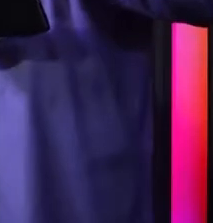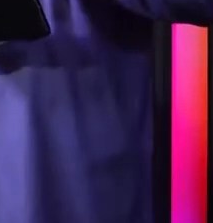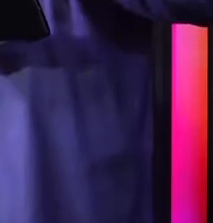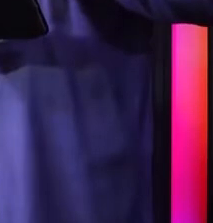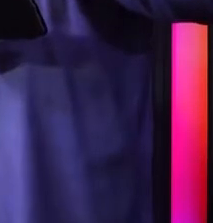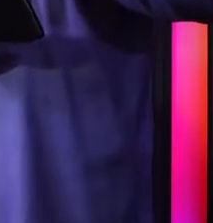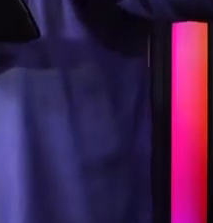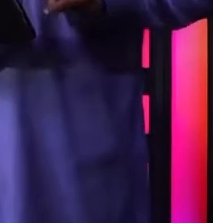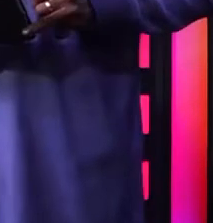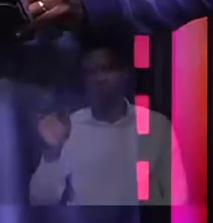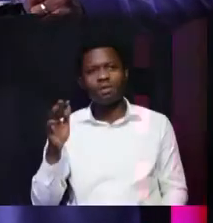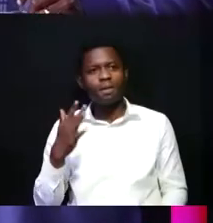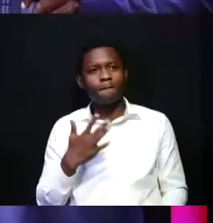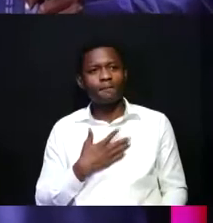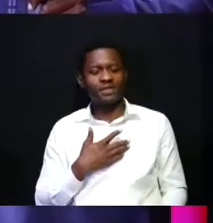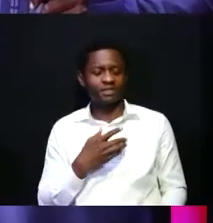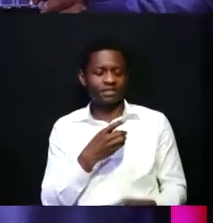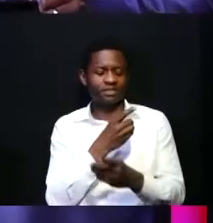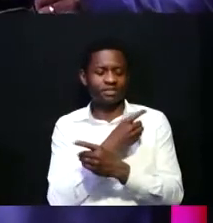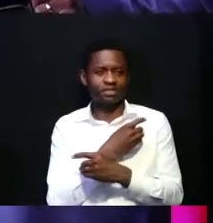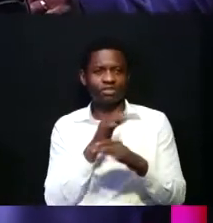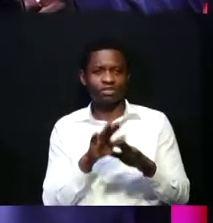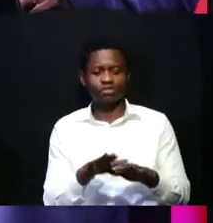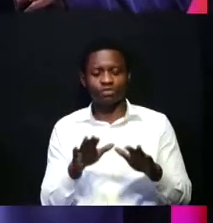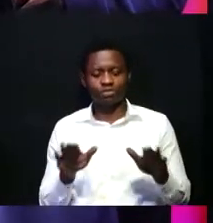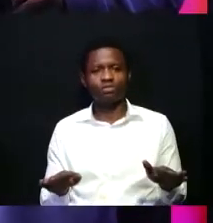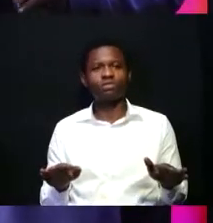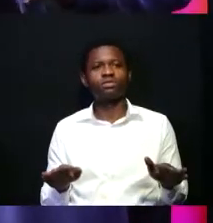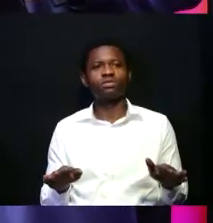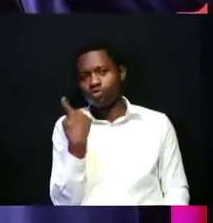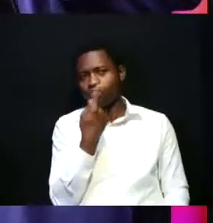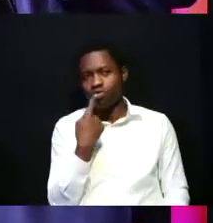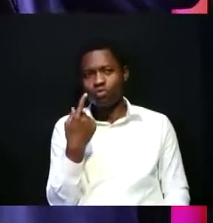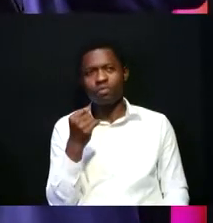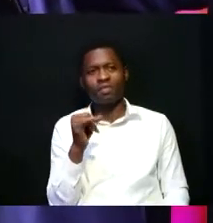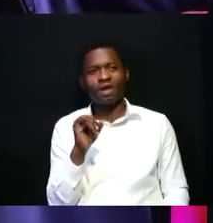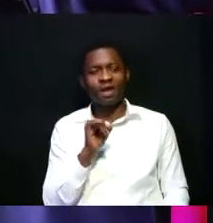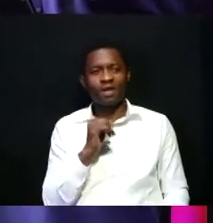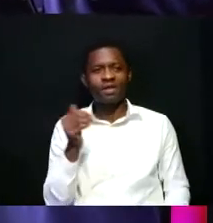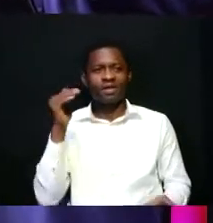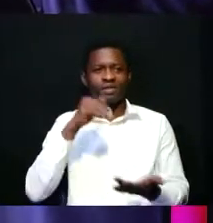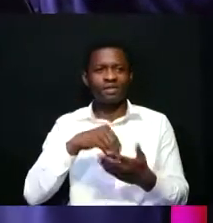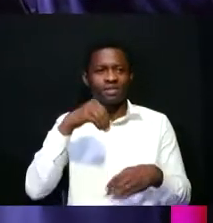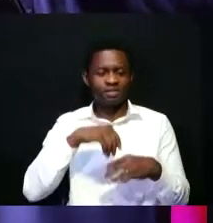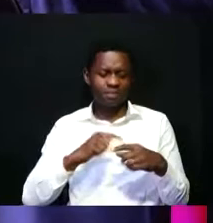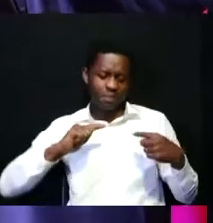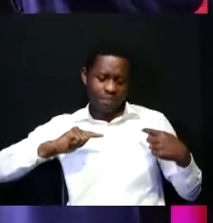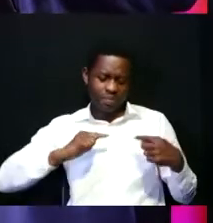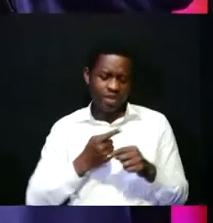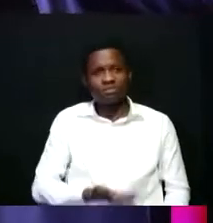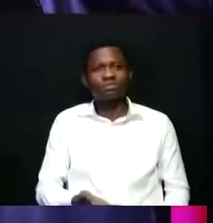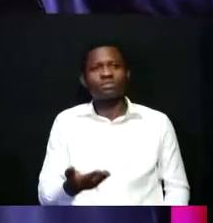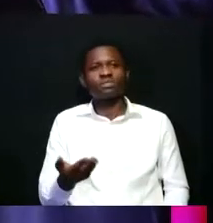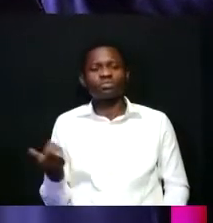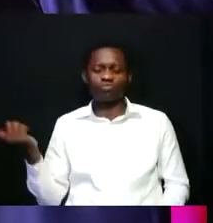My dear children, for whom I am again in the pain of childbirth,